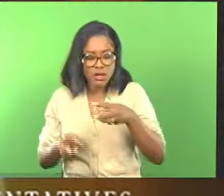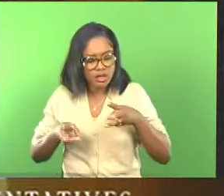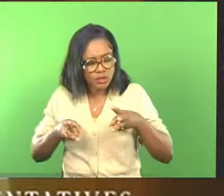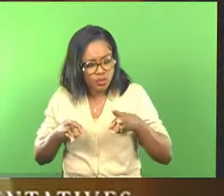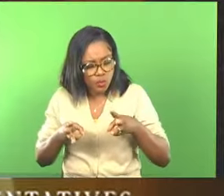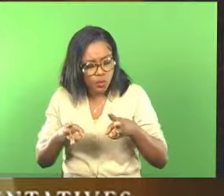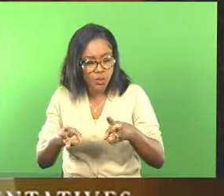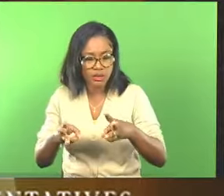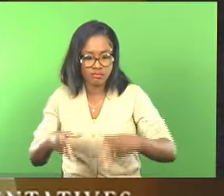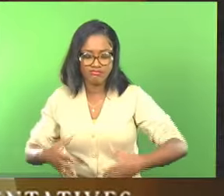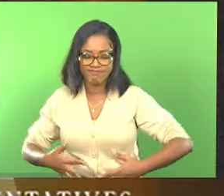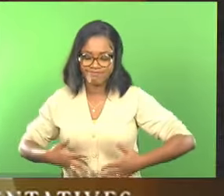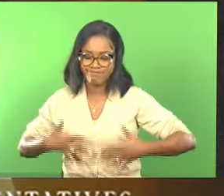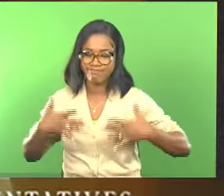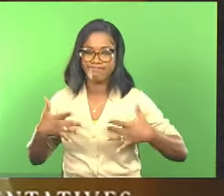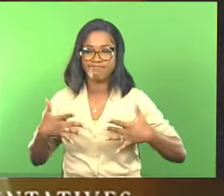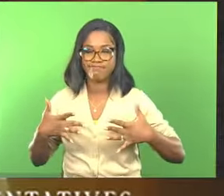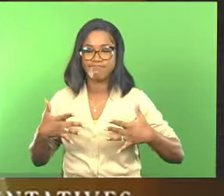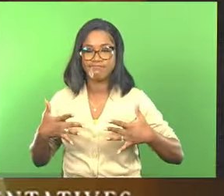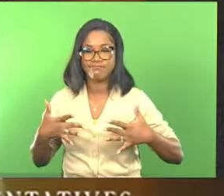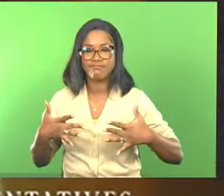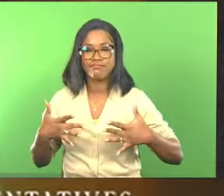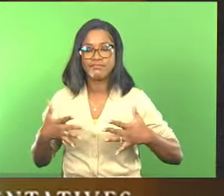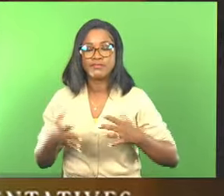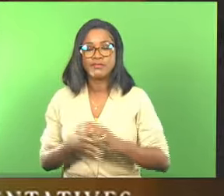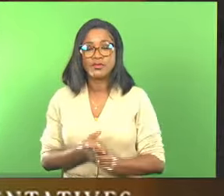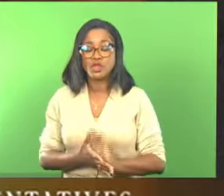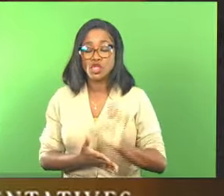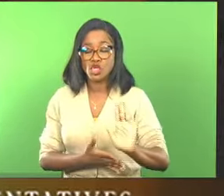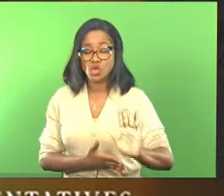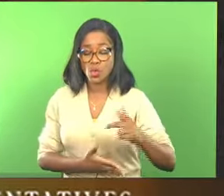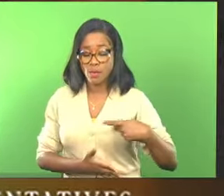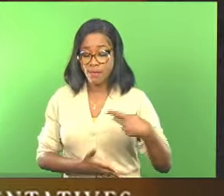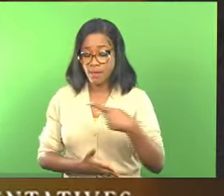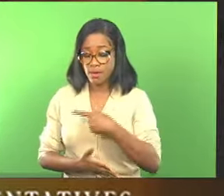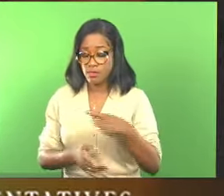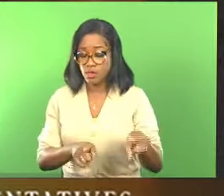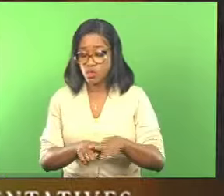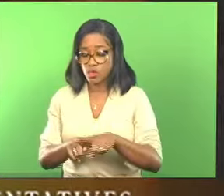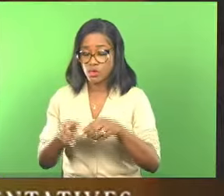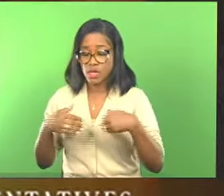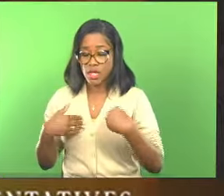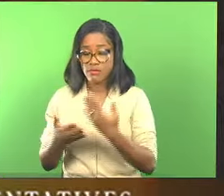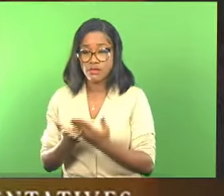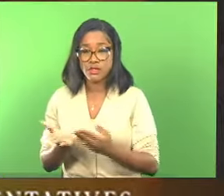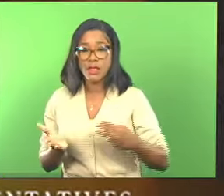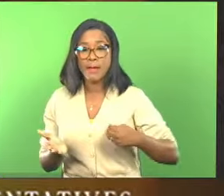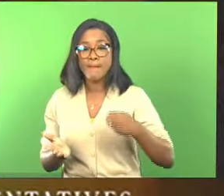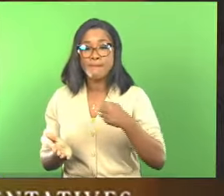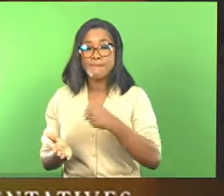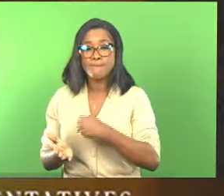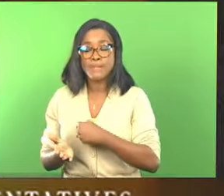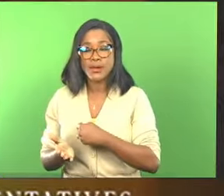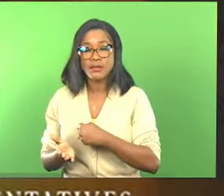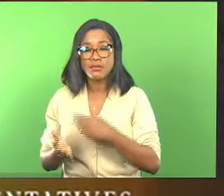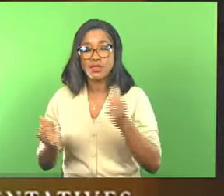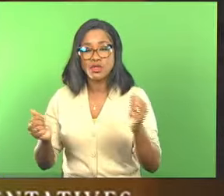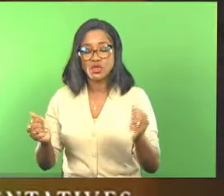life. Your parliament also has some members whose